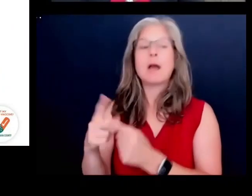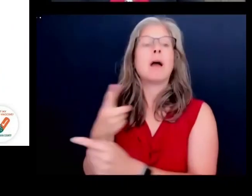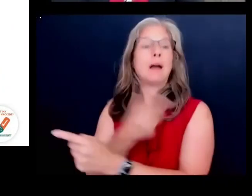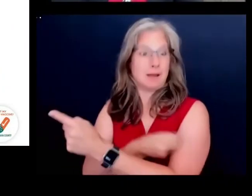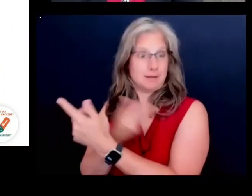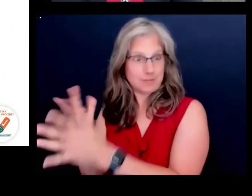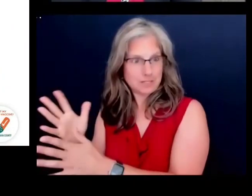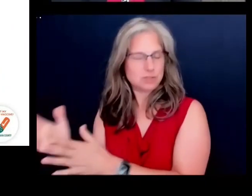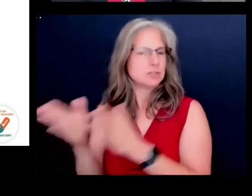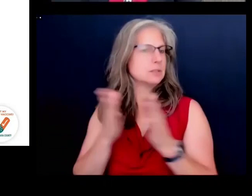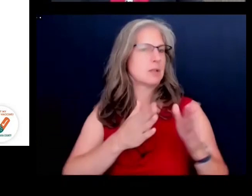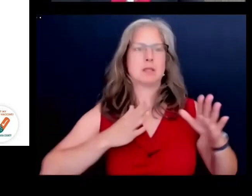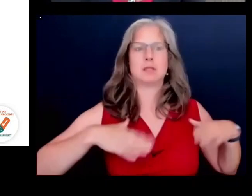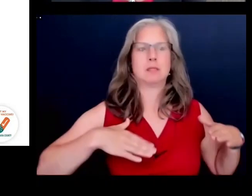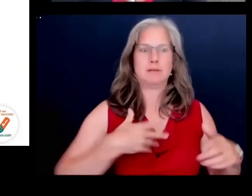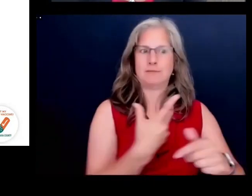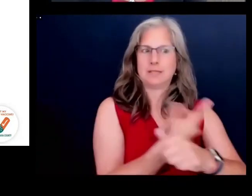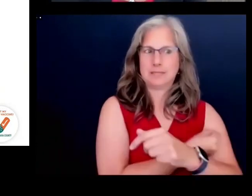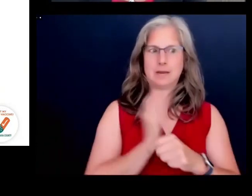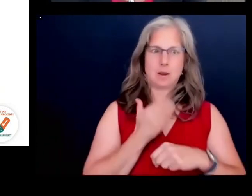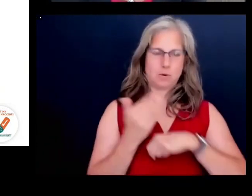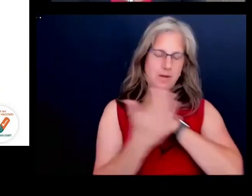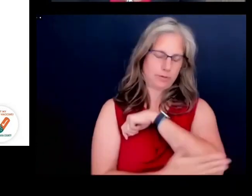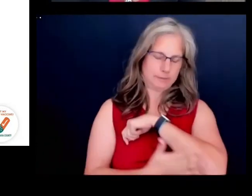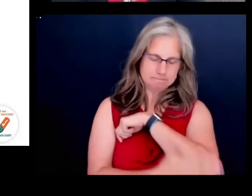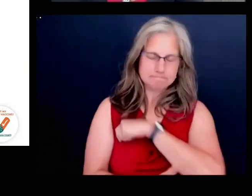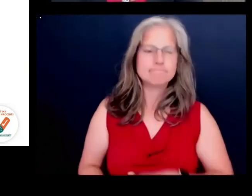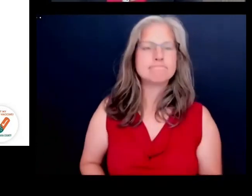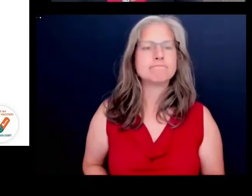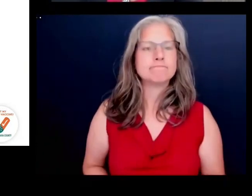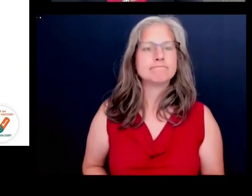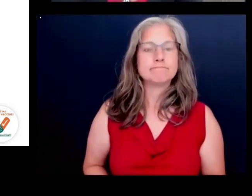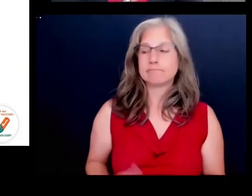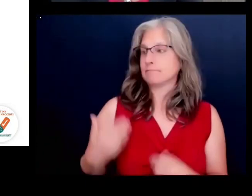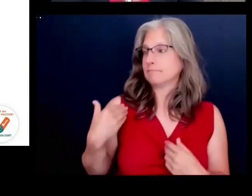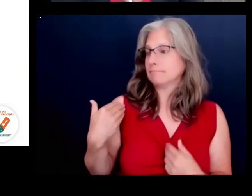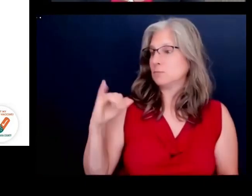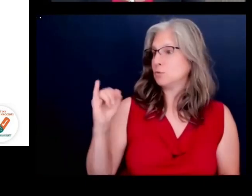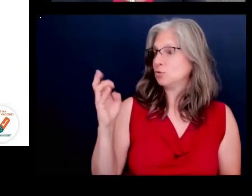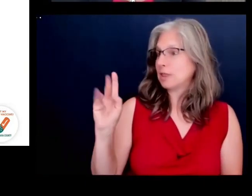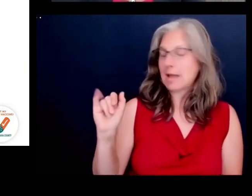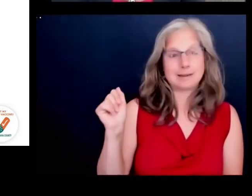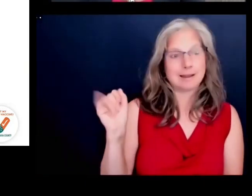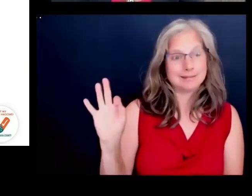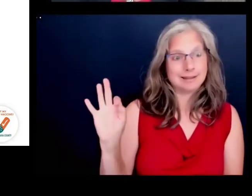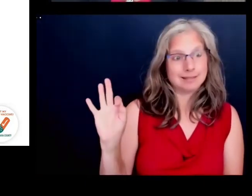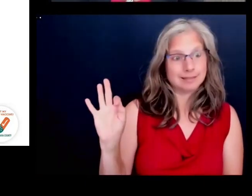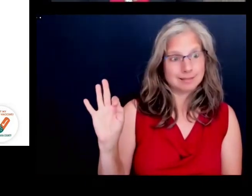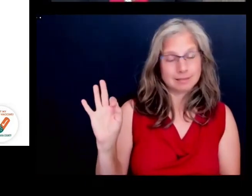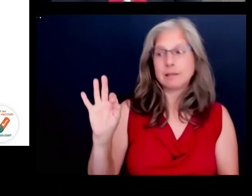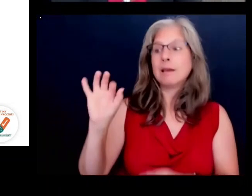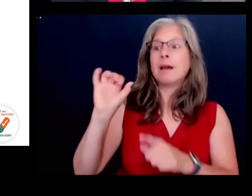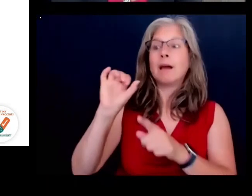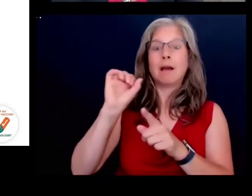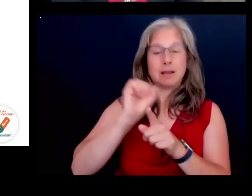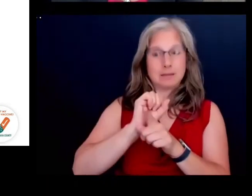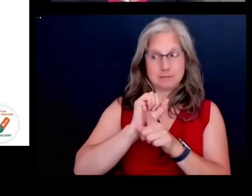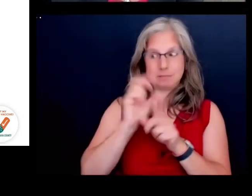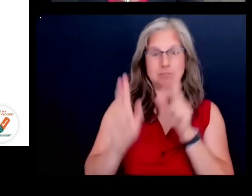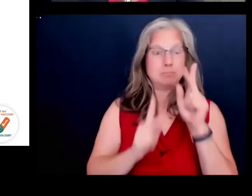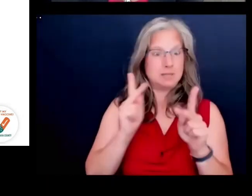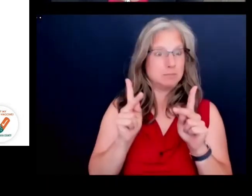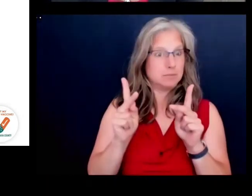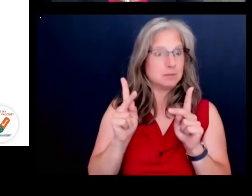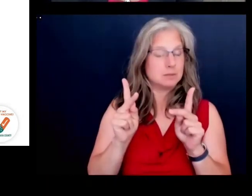versus unvaccinated individuals in our county. As of July 19th, cases